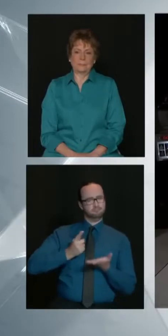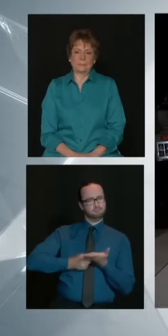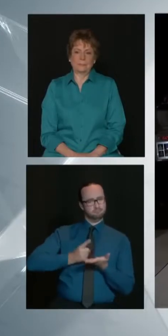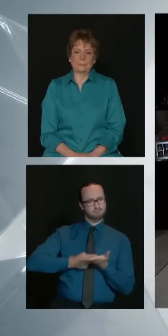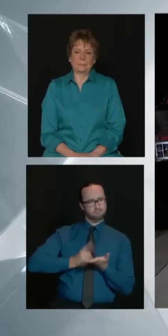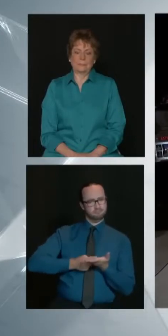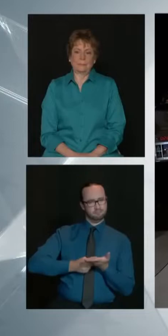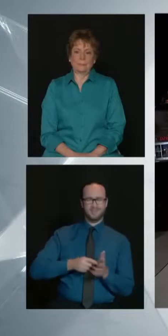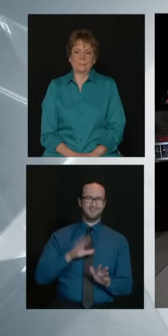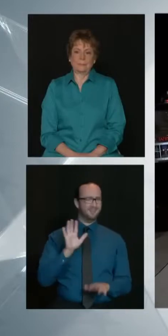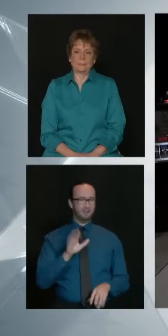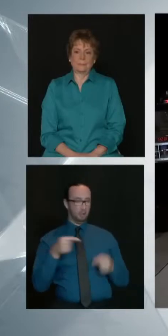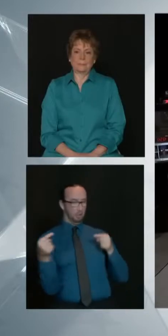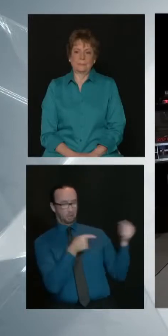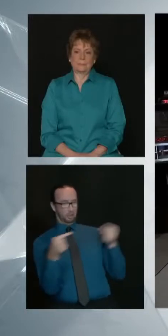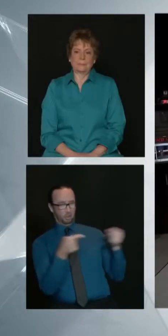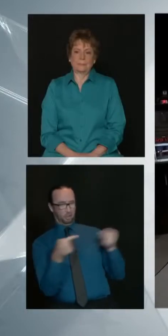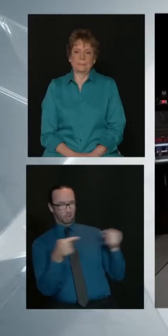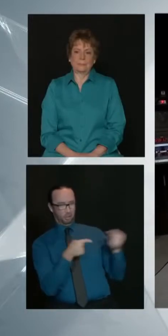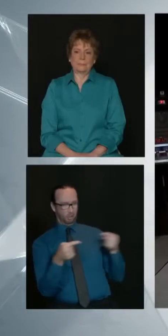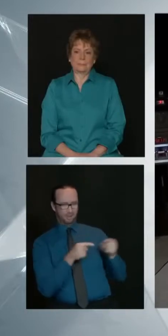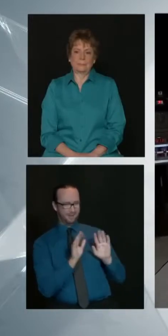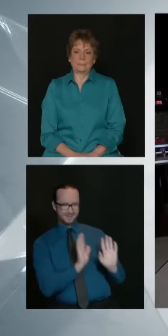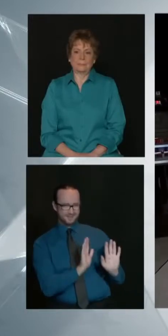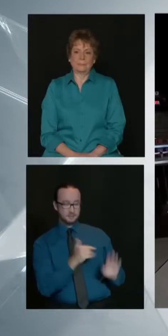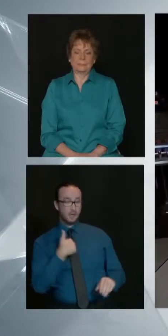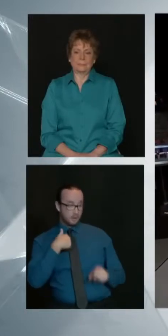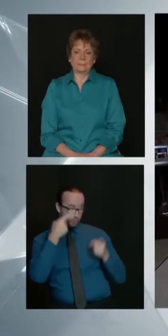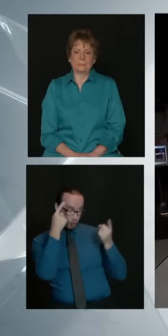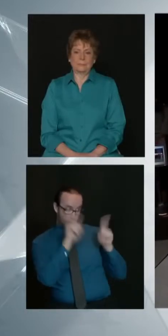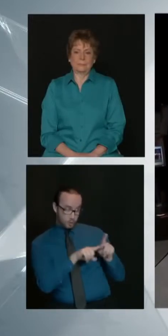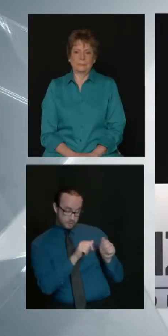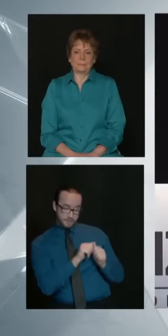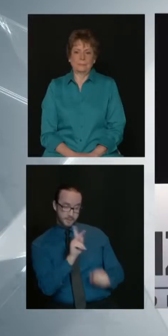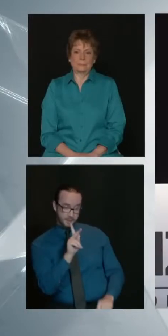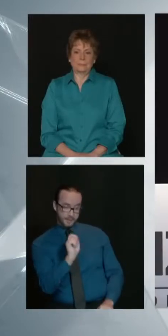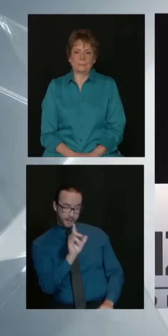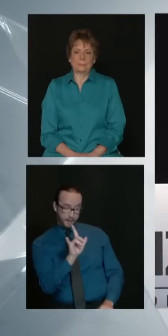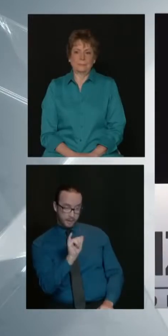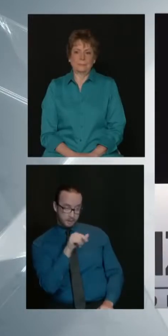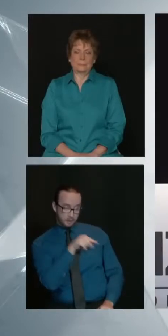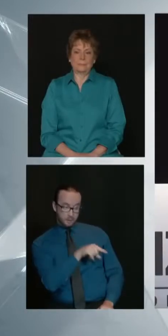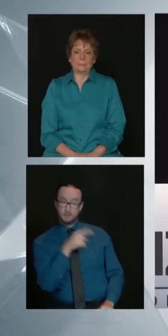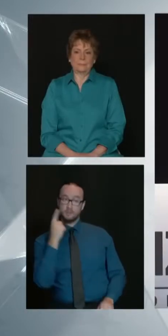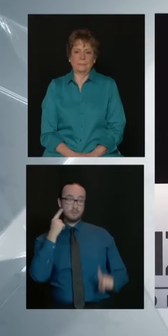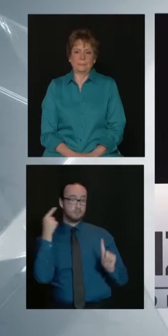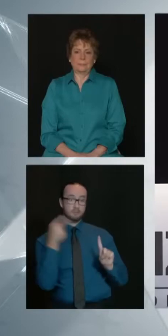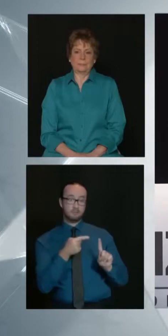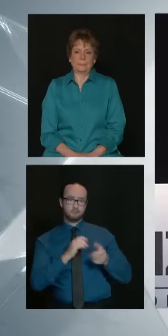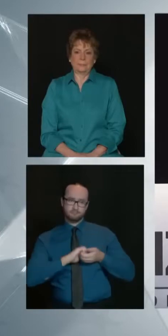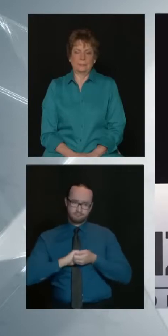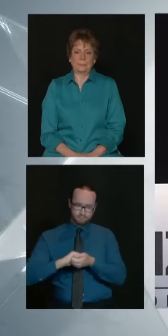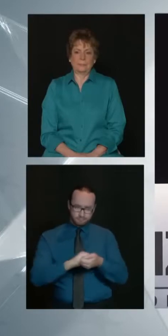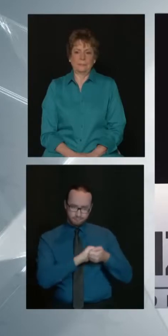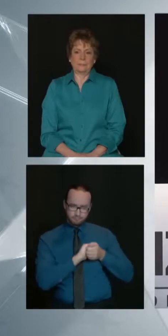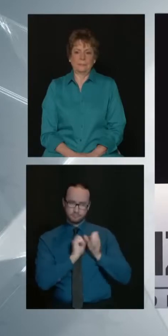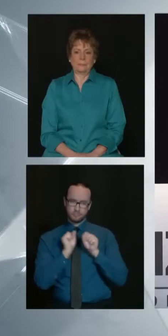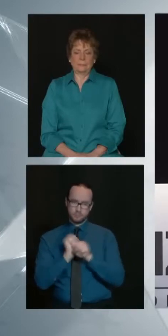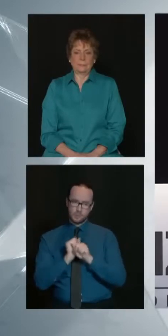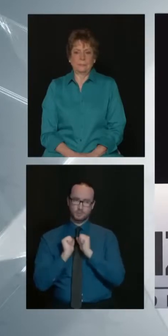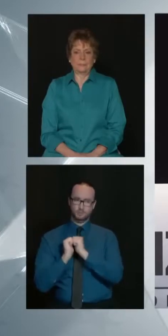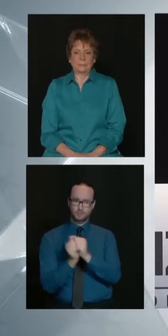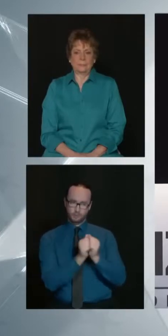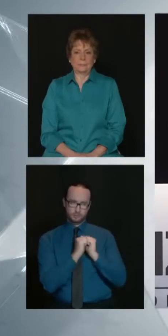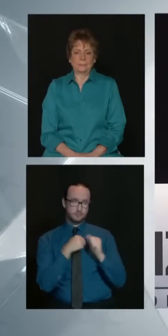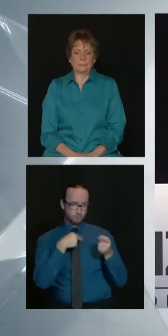Kelly said here. We need to work together. People who disagree still can be agreeable. Let's sit down and have an